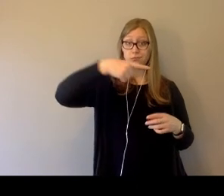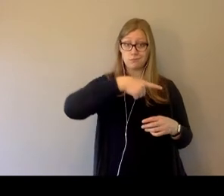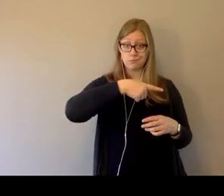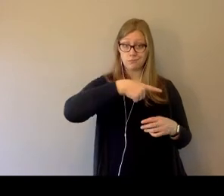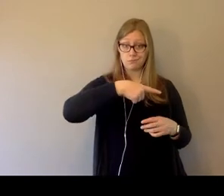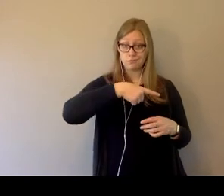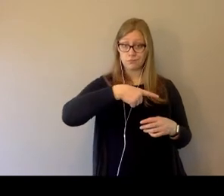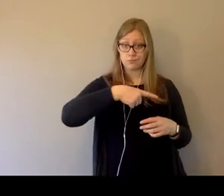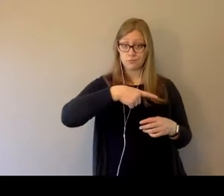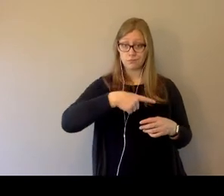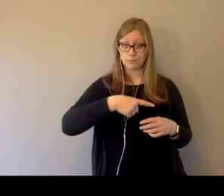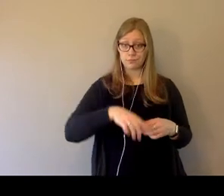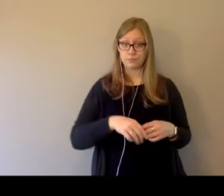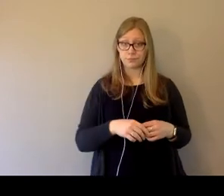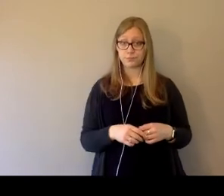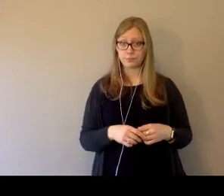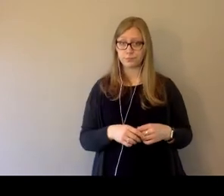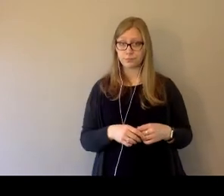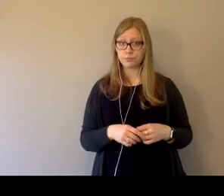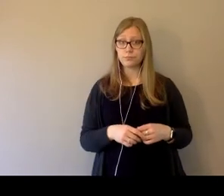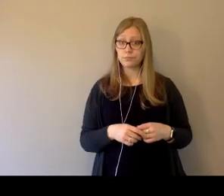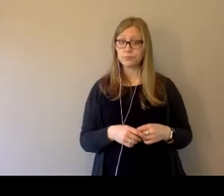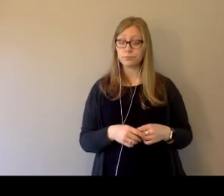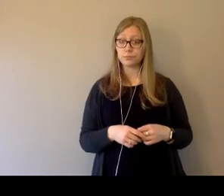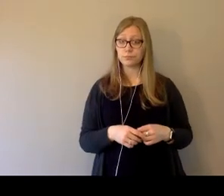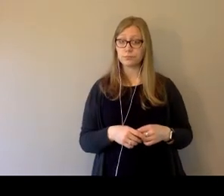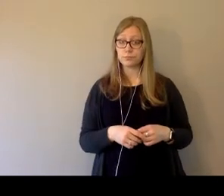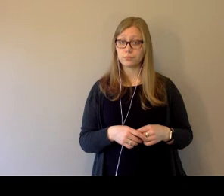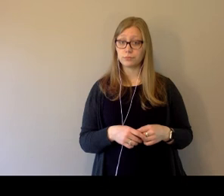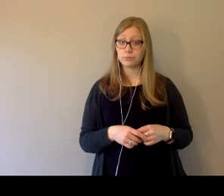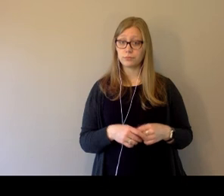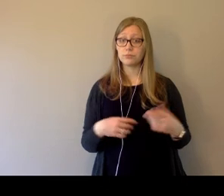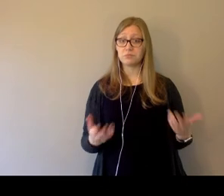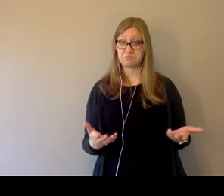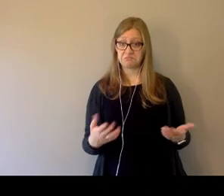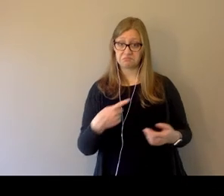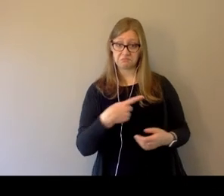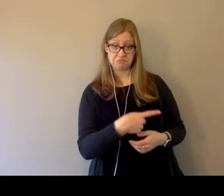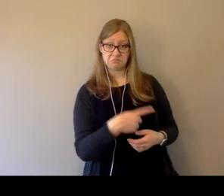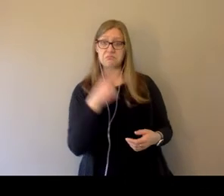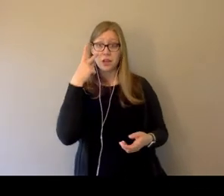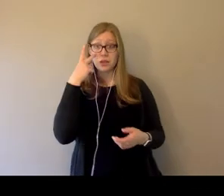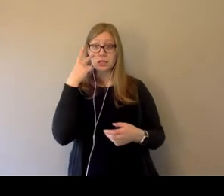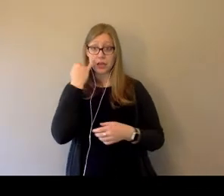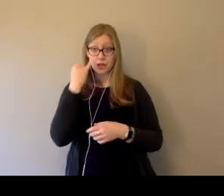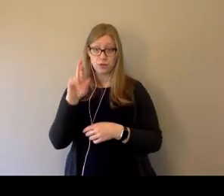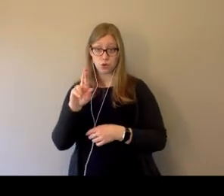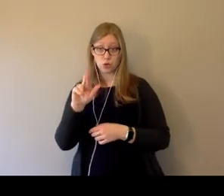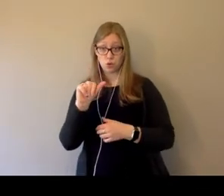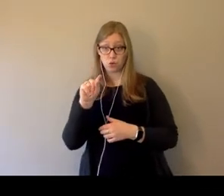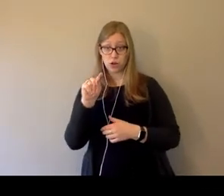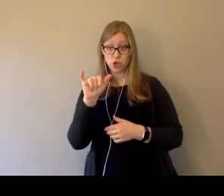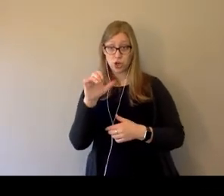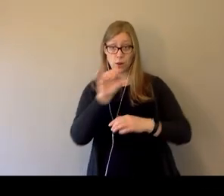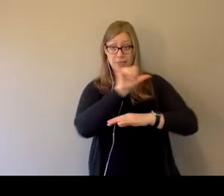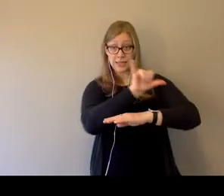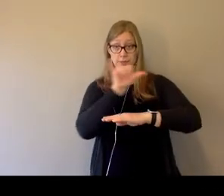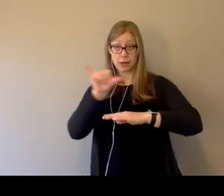but this is the way I'm going to match them up. And so here we are, and let's see if we get the same ratio. So I